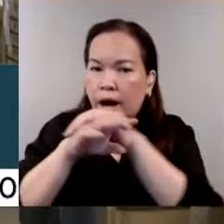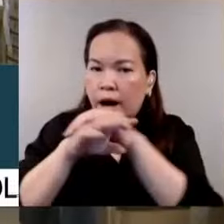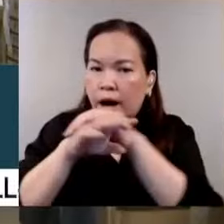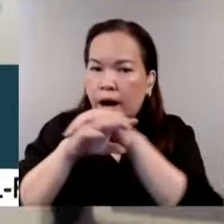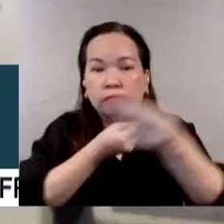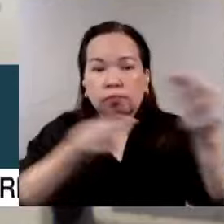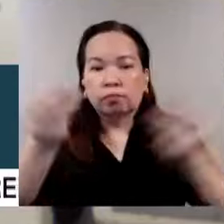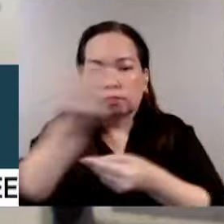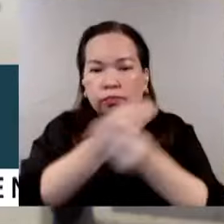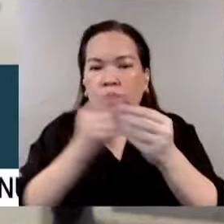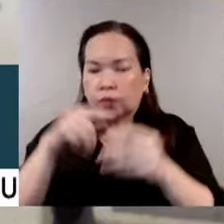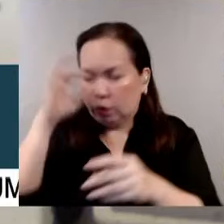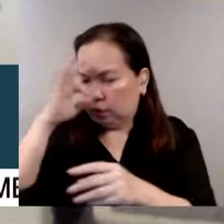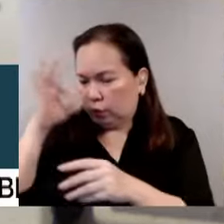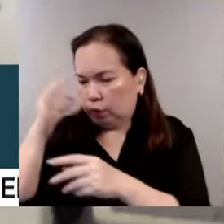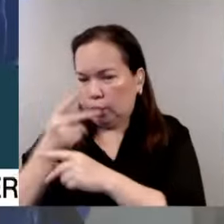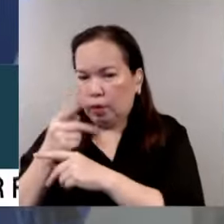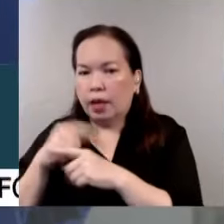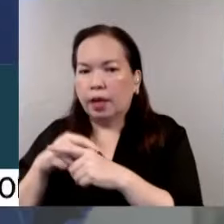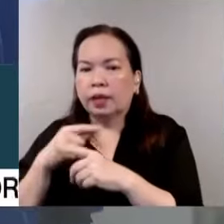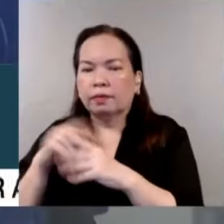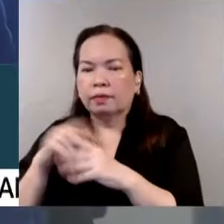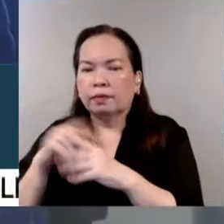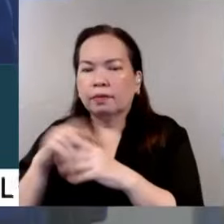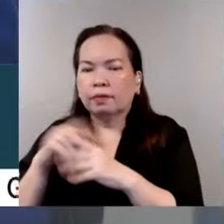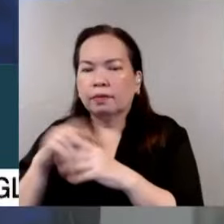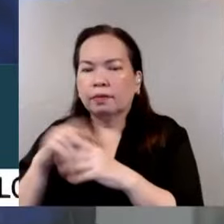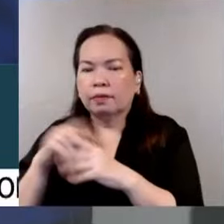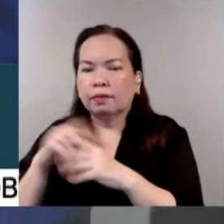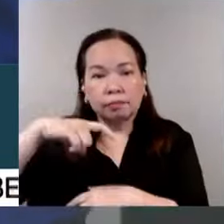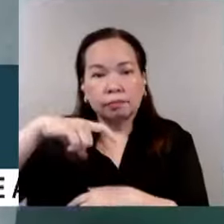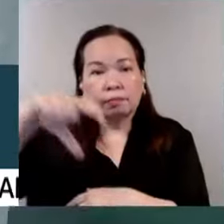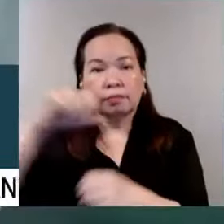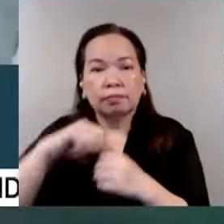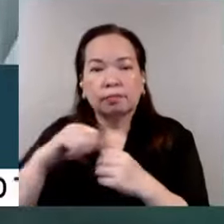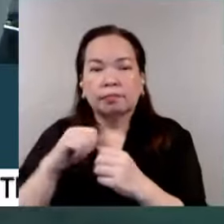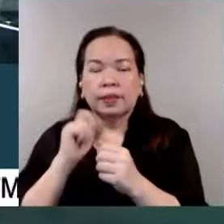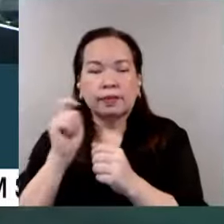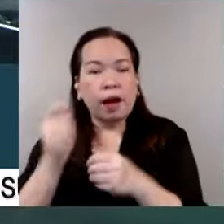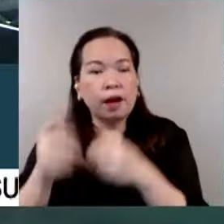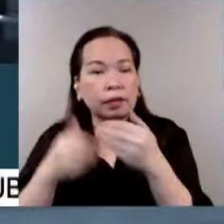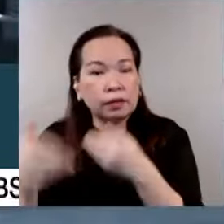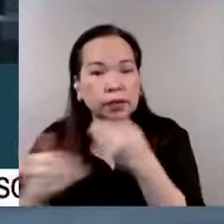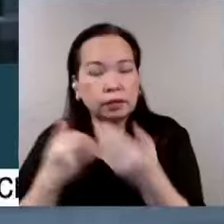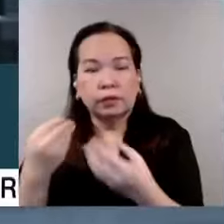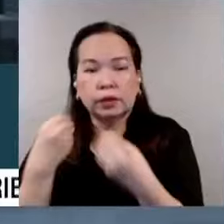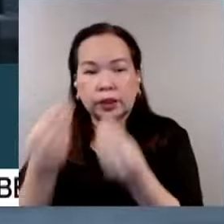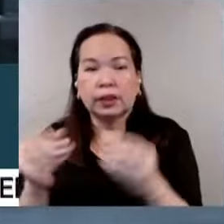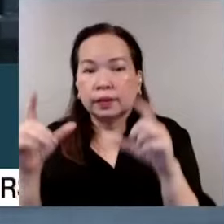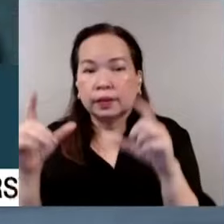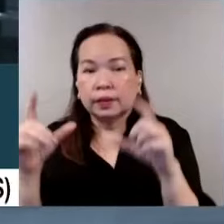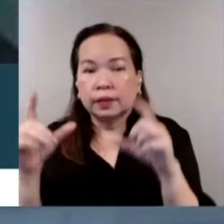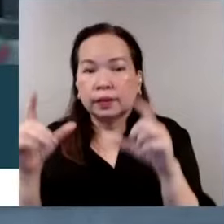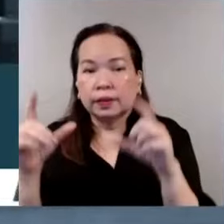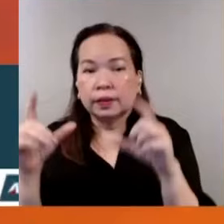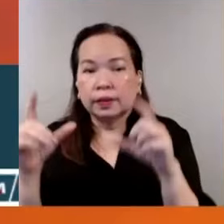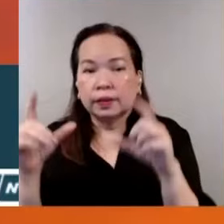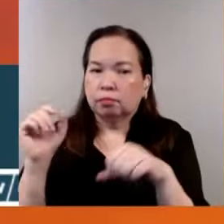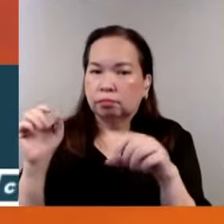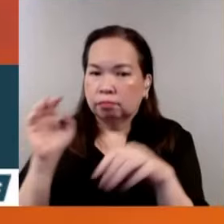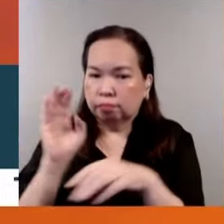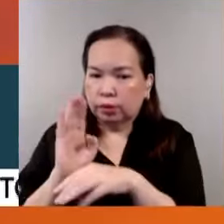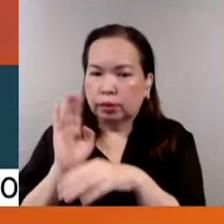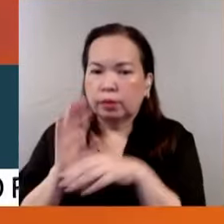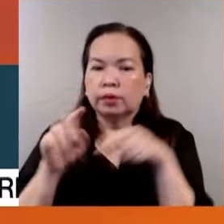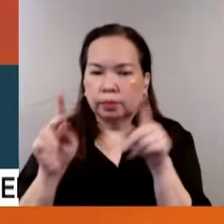green lane for the issuance of permits, licenses, certifications, or authorizations to Tatak Pinoy investments. While